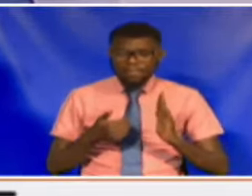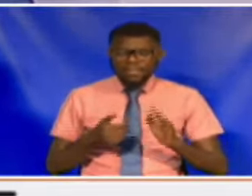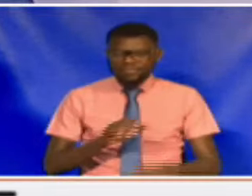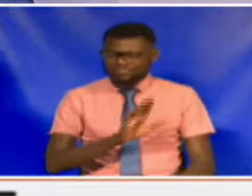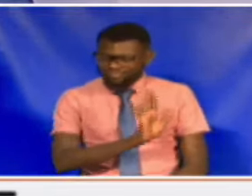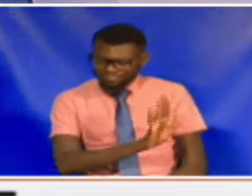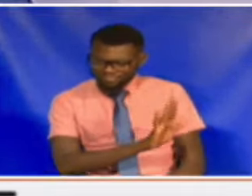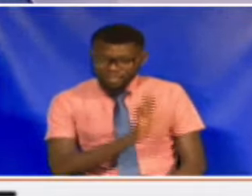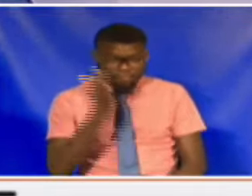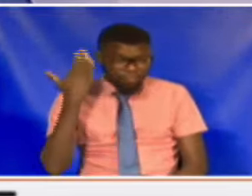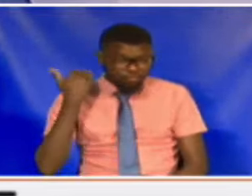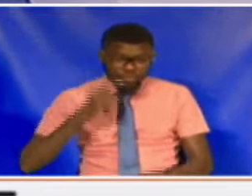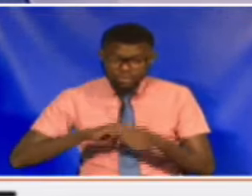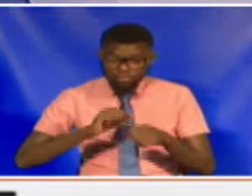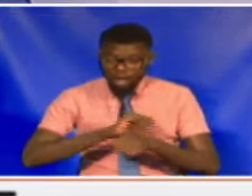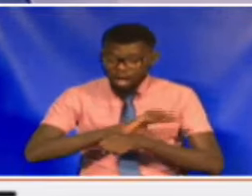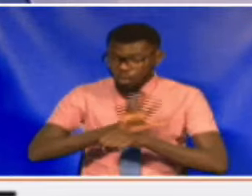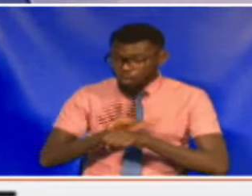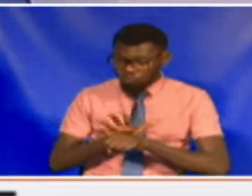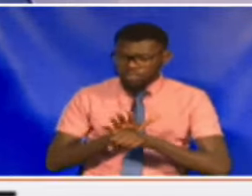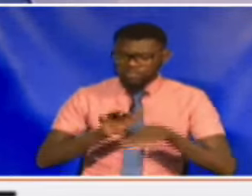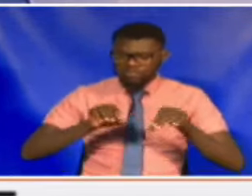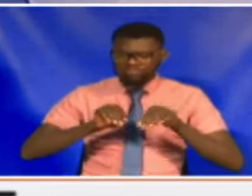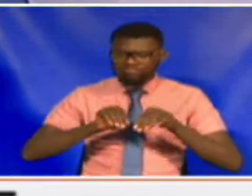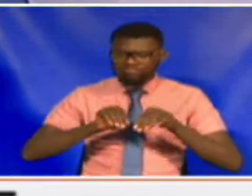in, when COVID came in the year